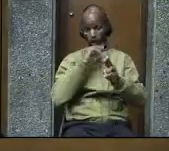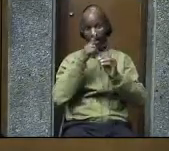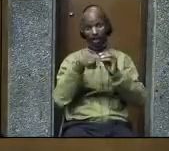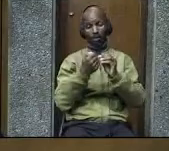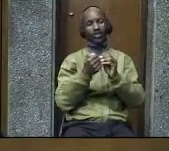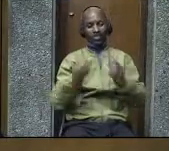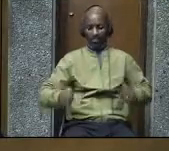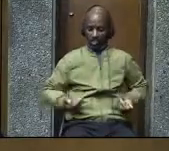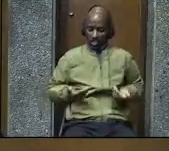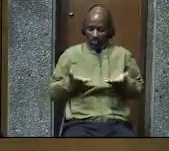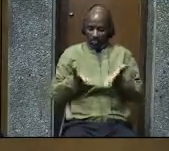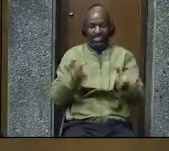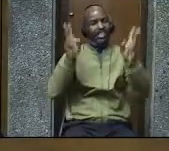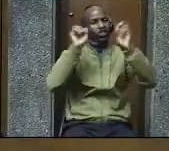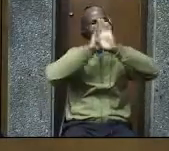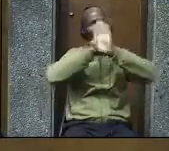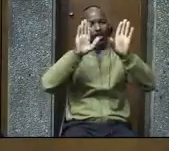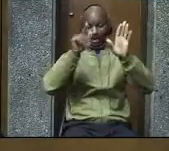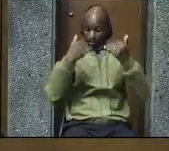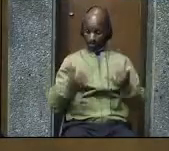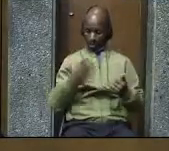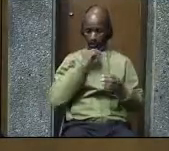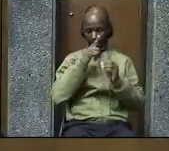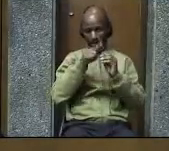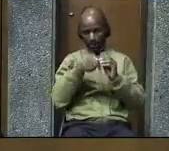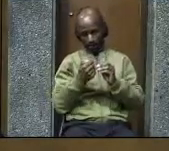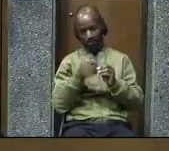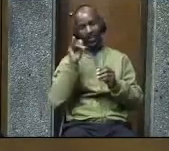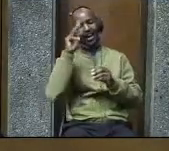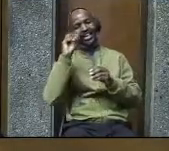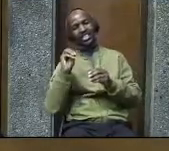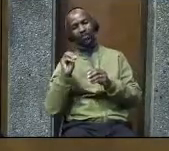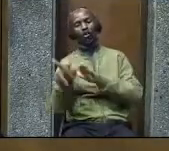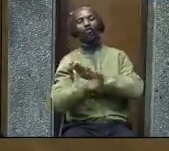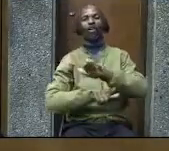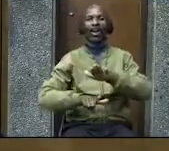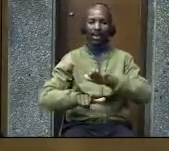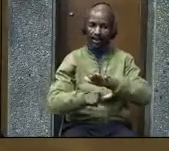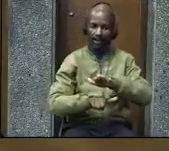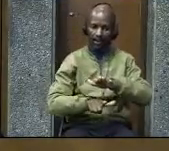about service delivery issues here. I'm speaking on item of land.